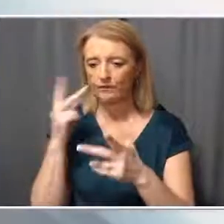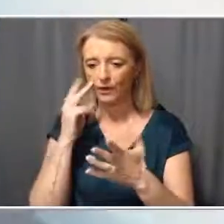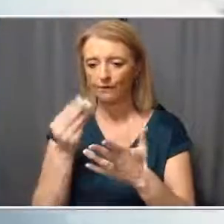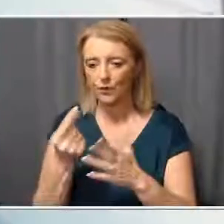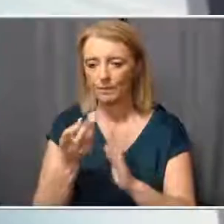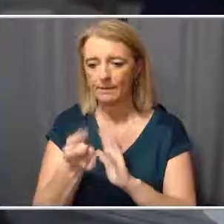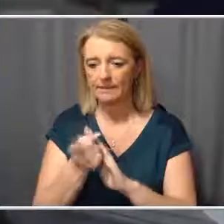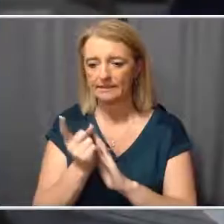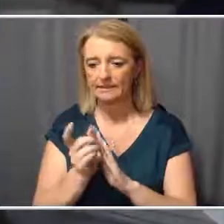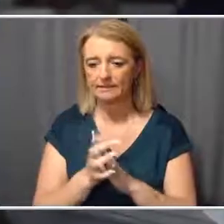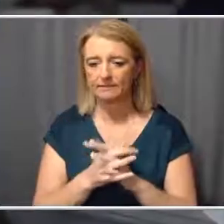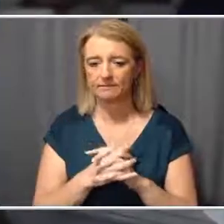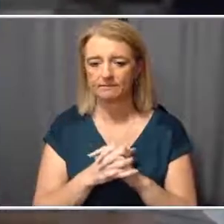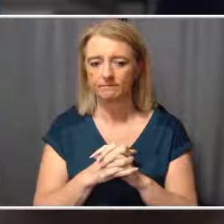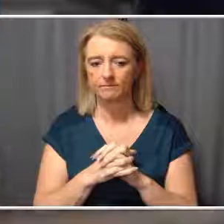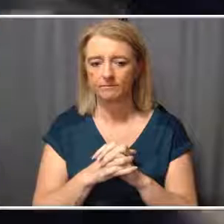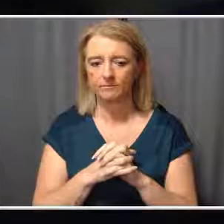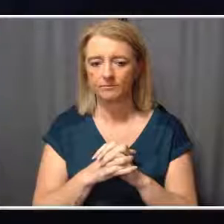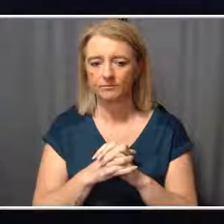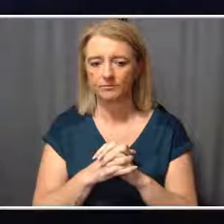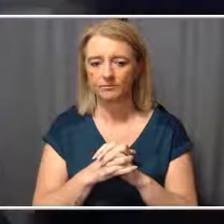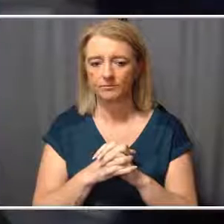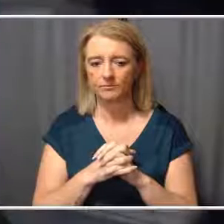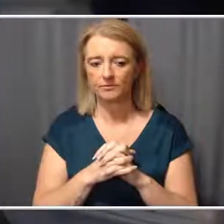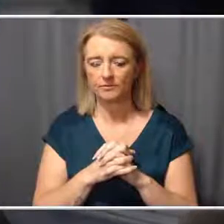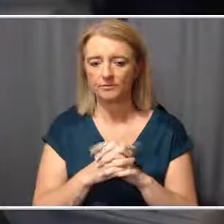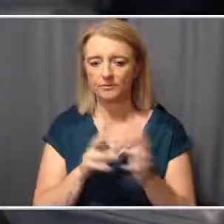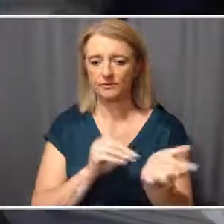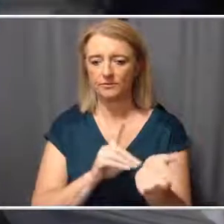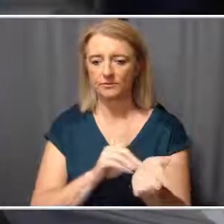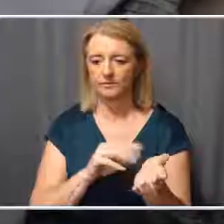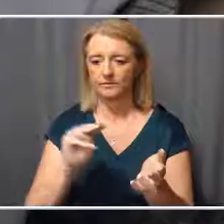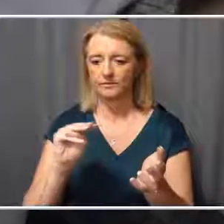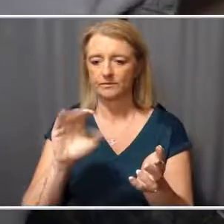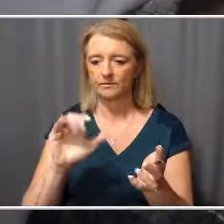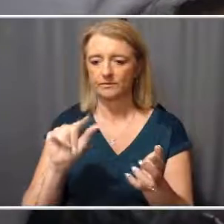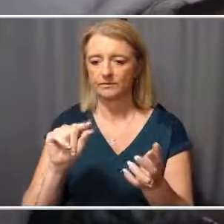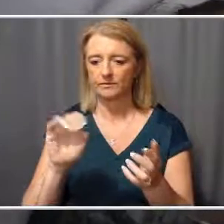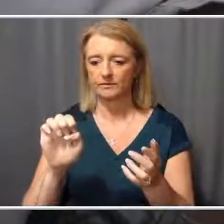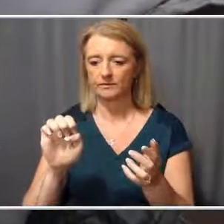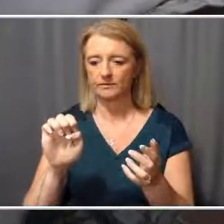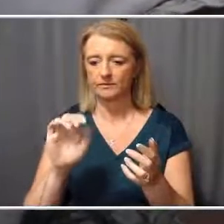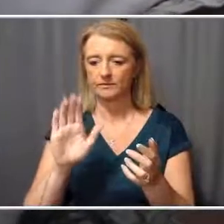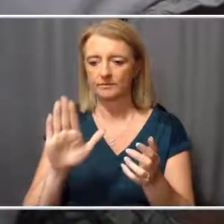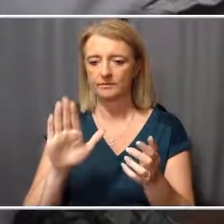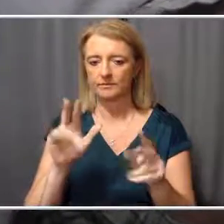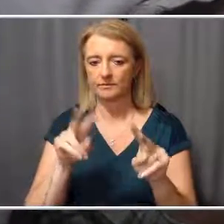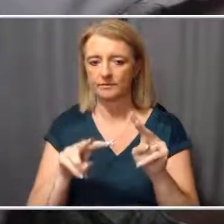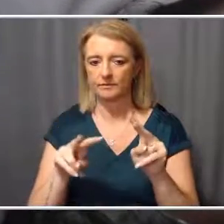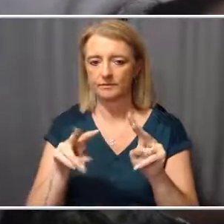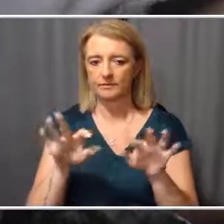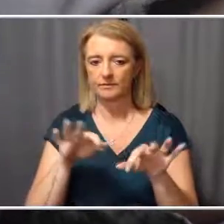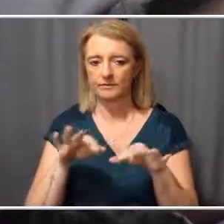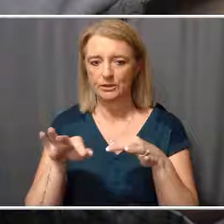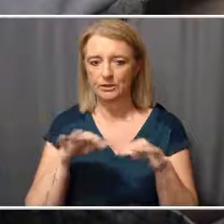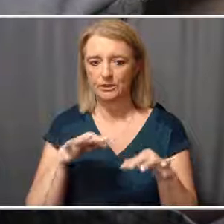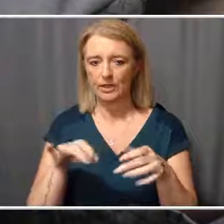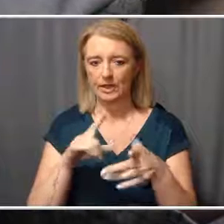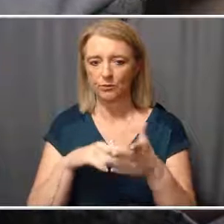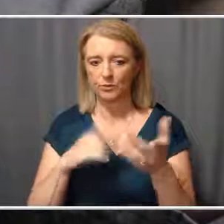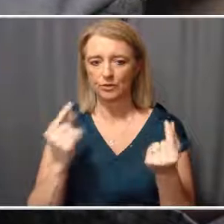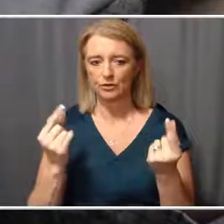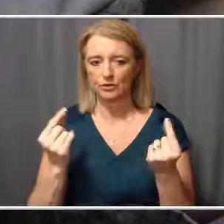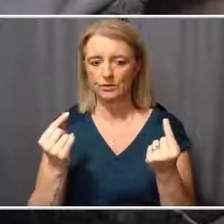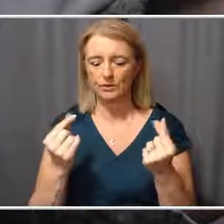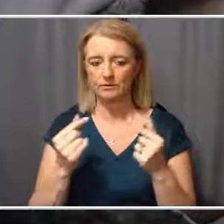while I'm doing that. And now we're doing essentially an upper eyelid incision like you do for blepharoplasty. We're getting underneath the orbicularis